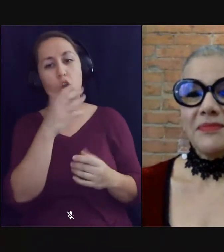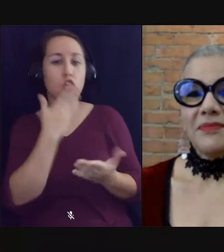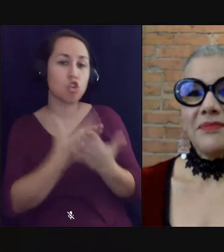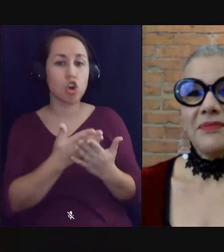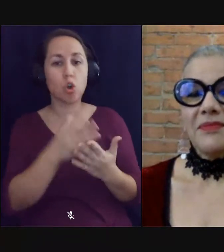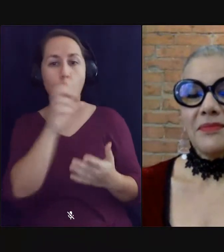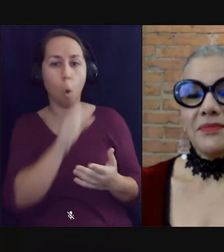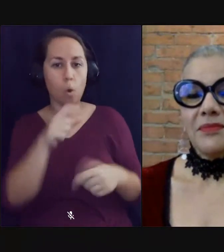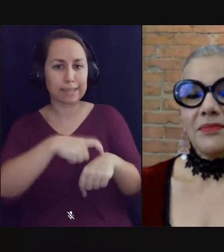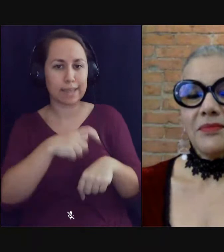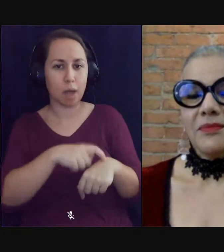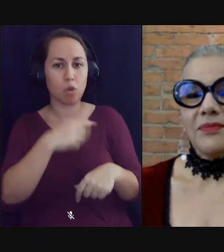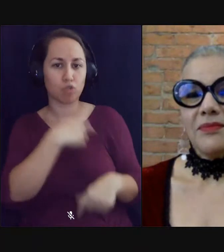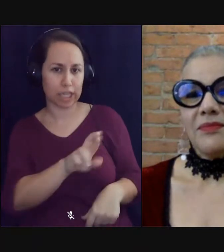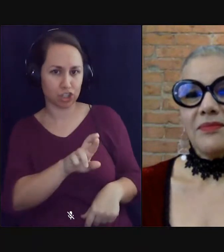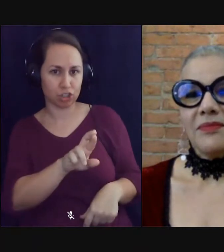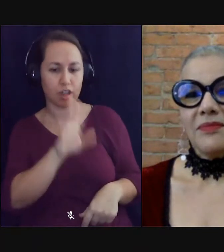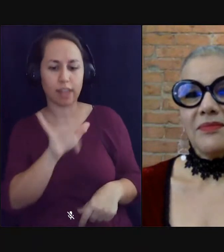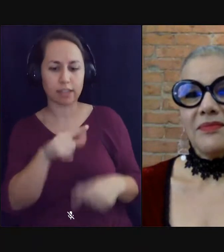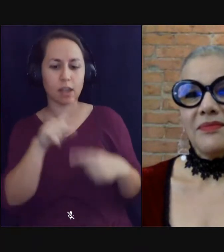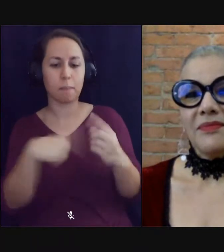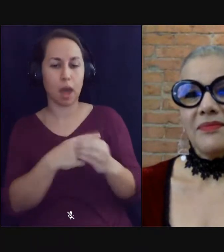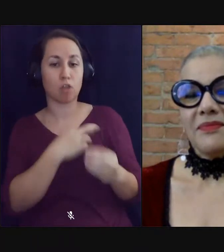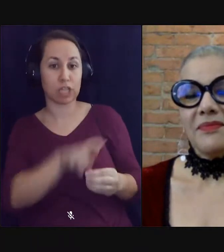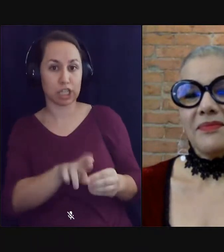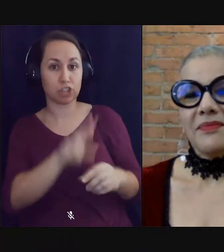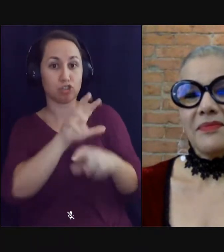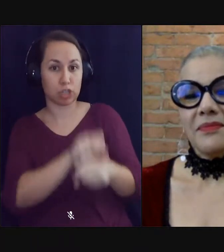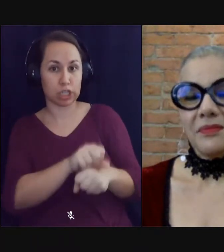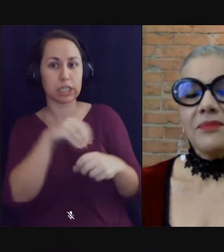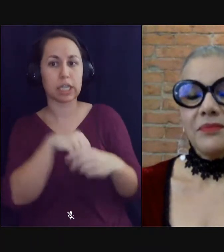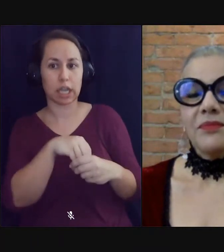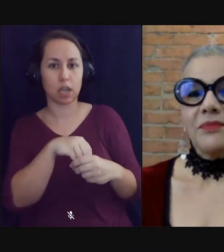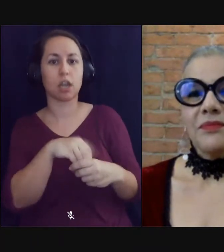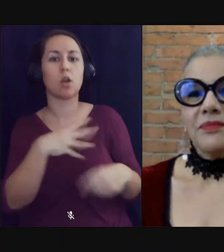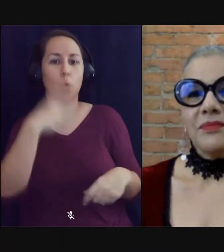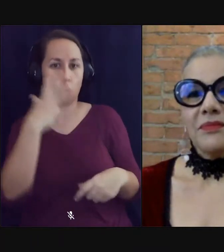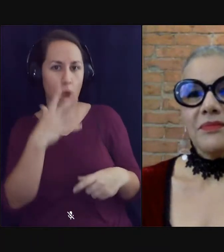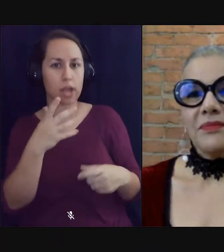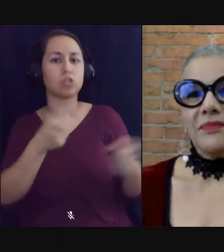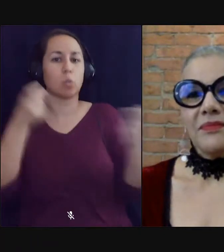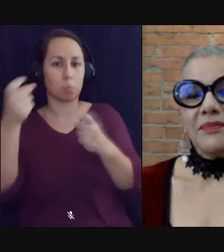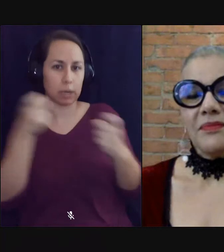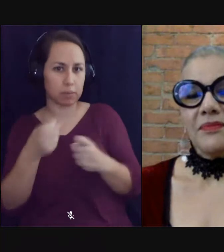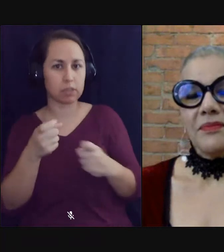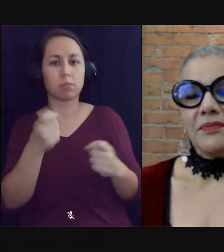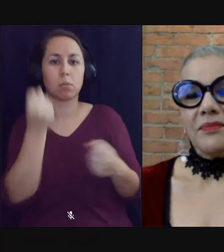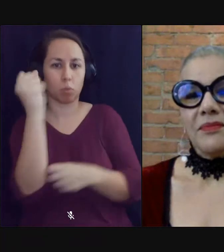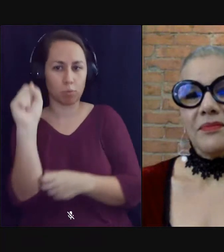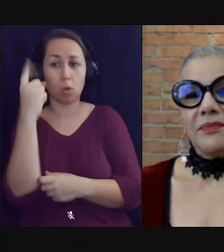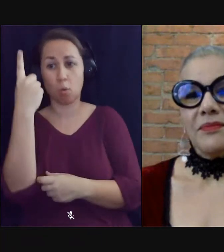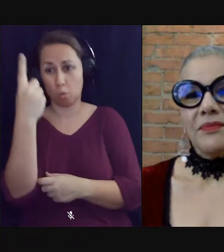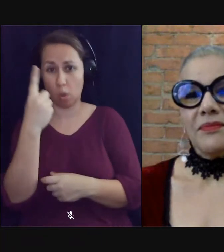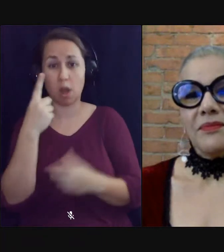is about religious traditions in the white supremacist movement. So one of the points that I make in several chapters